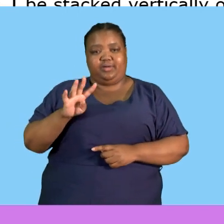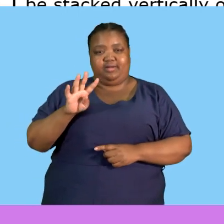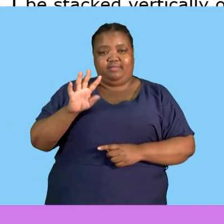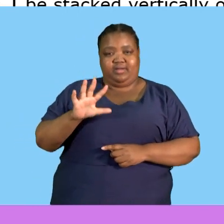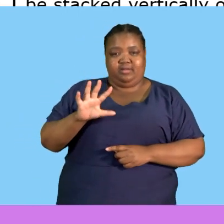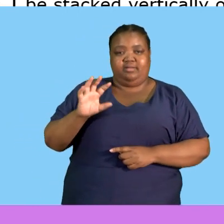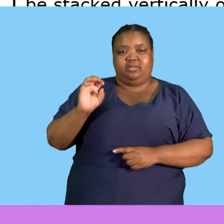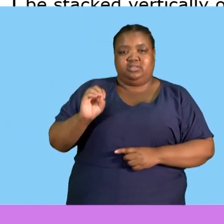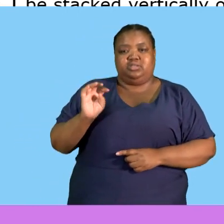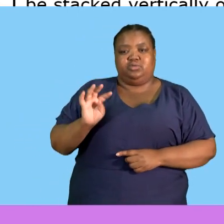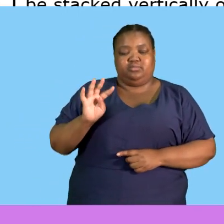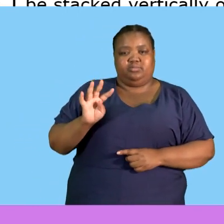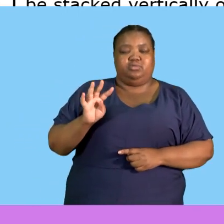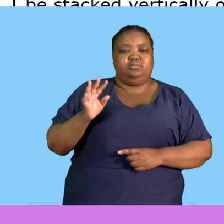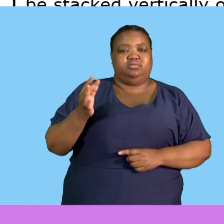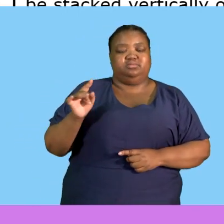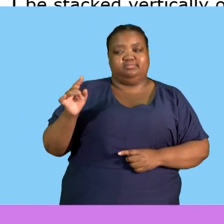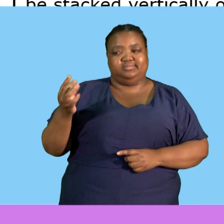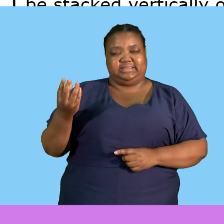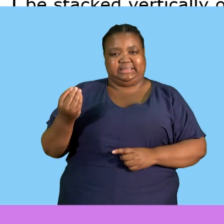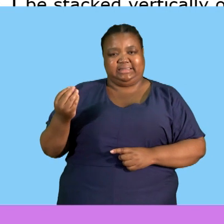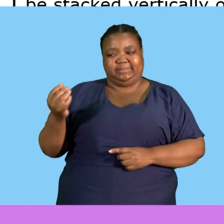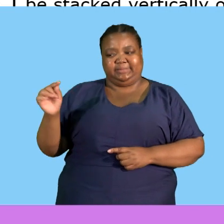This will give us an answer of